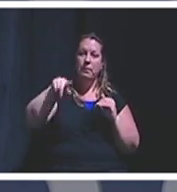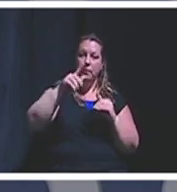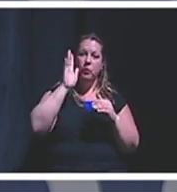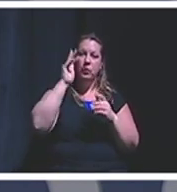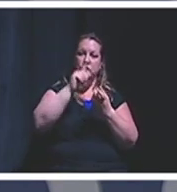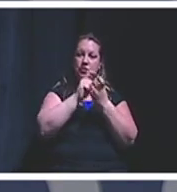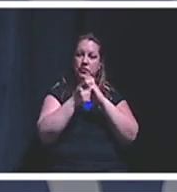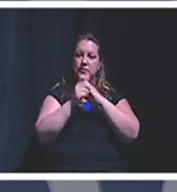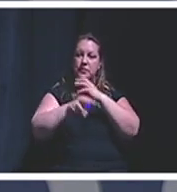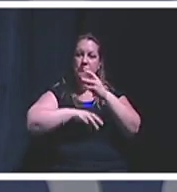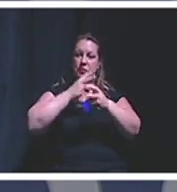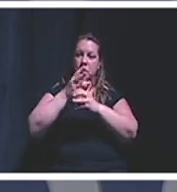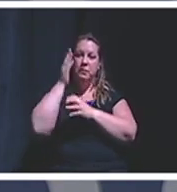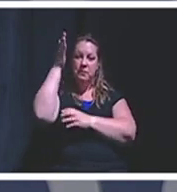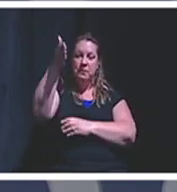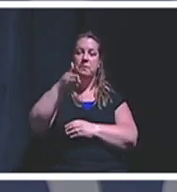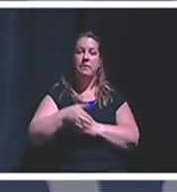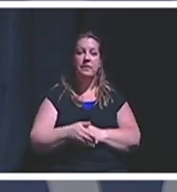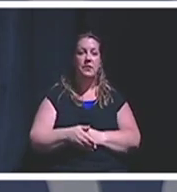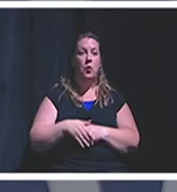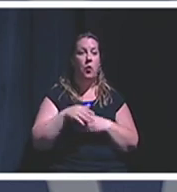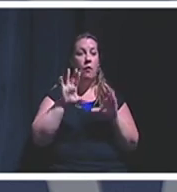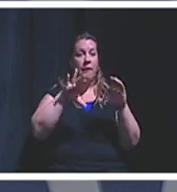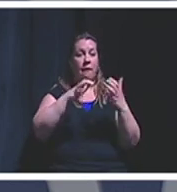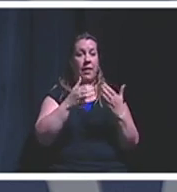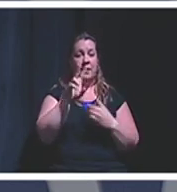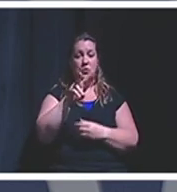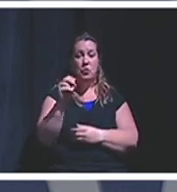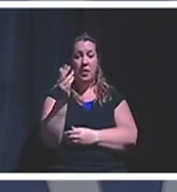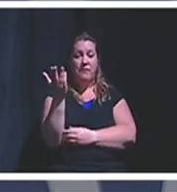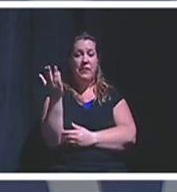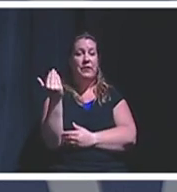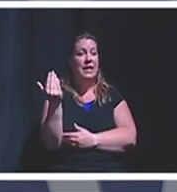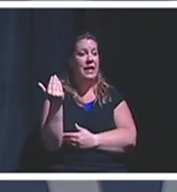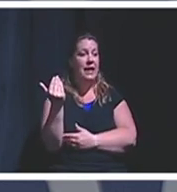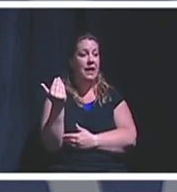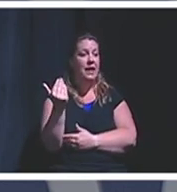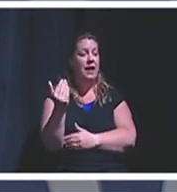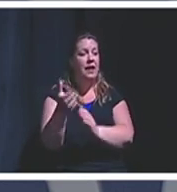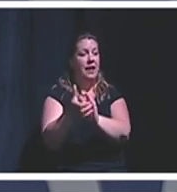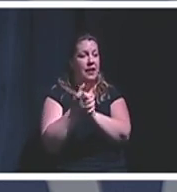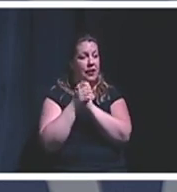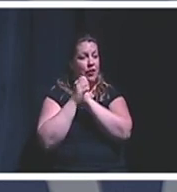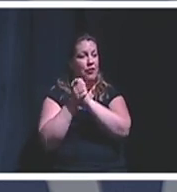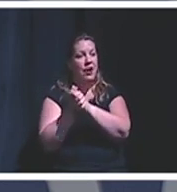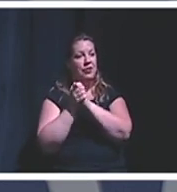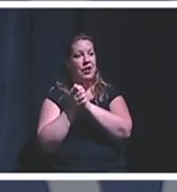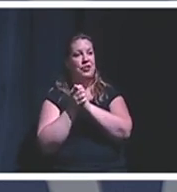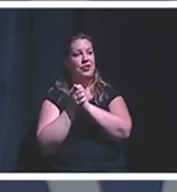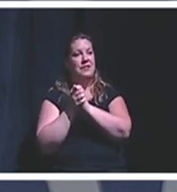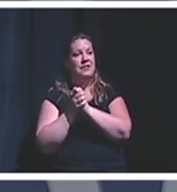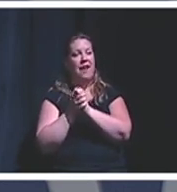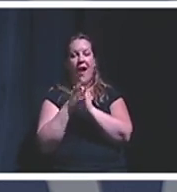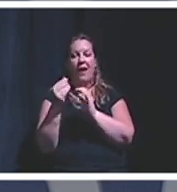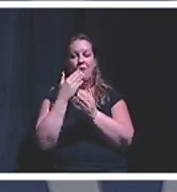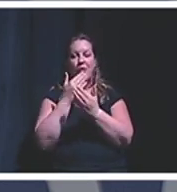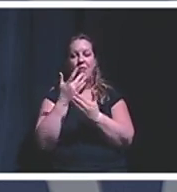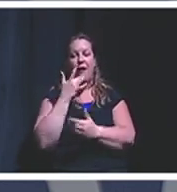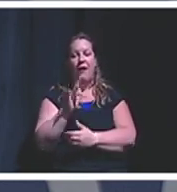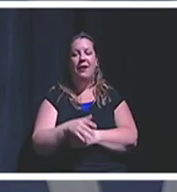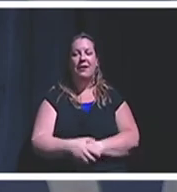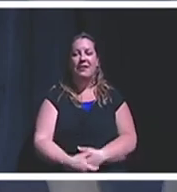And so, class of 2015, congratulations and good luck.